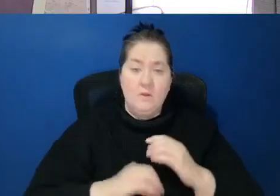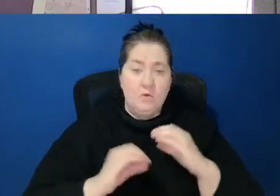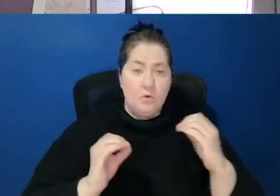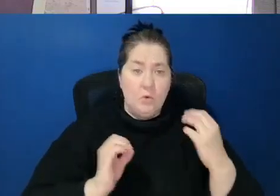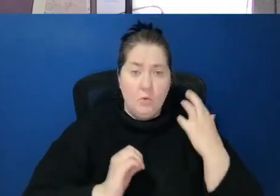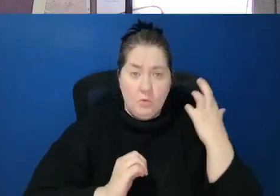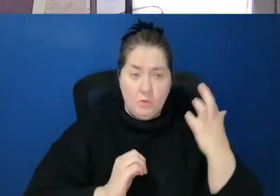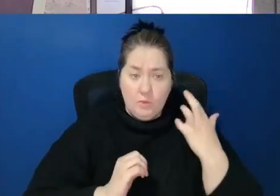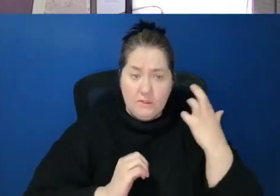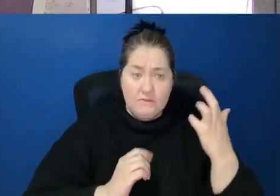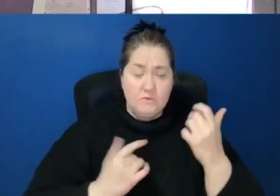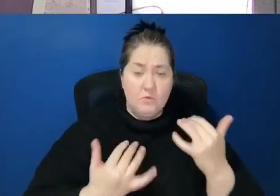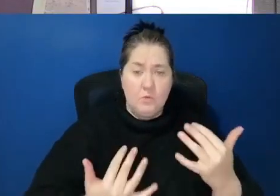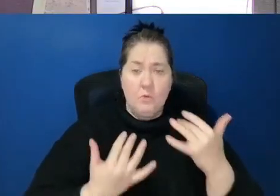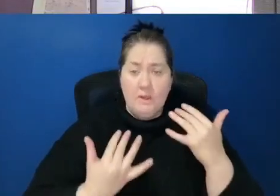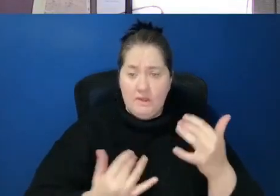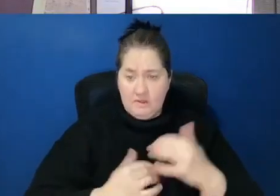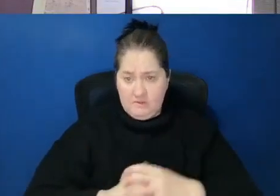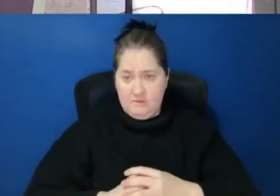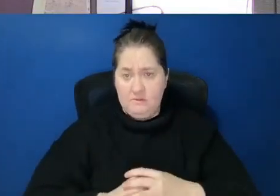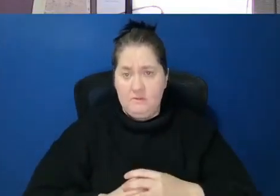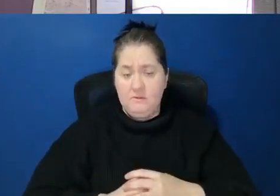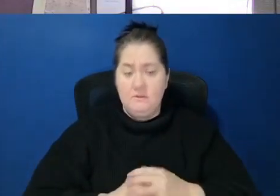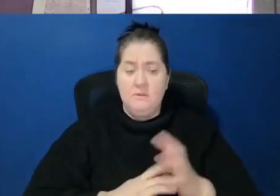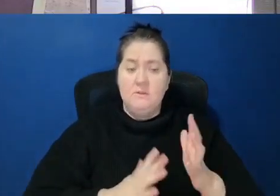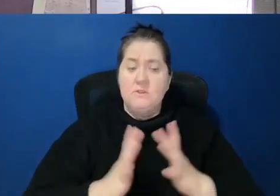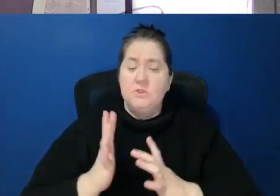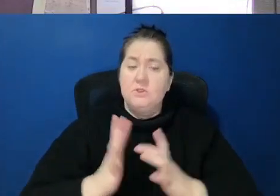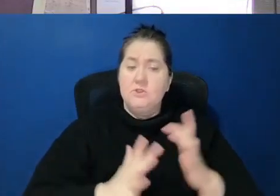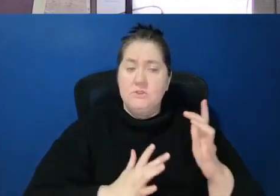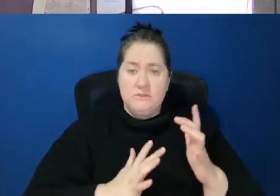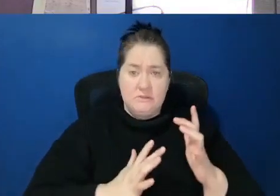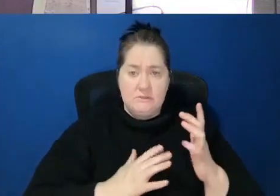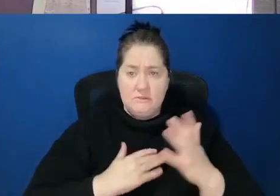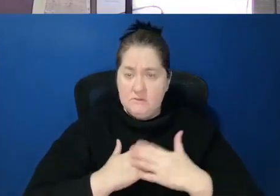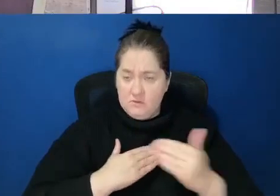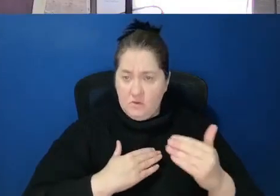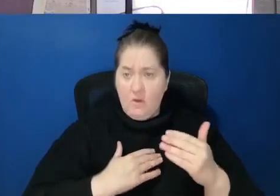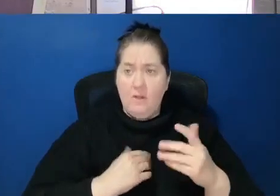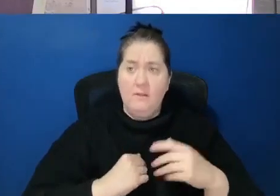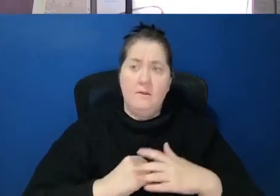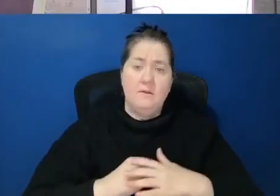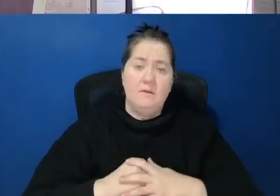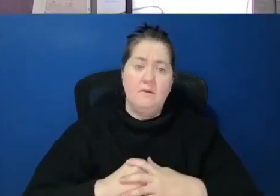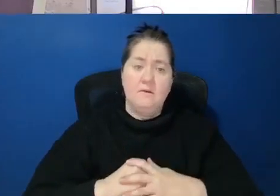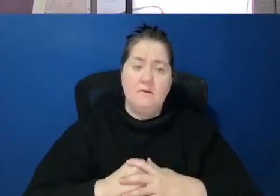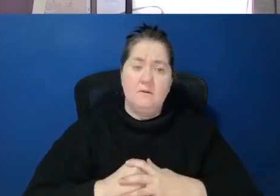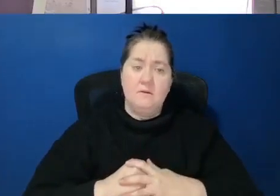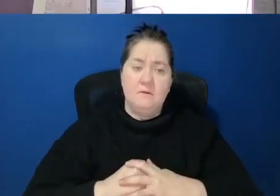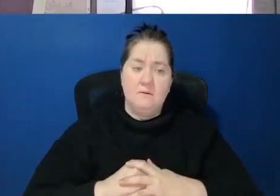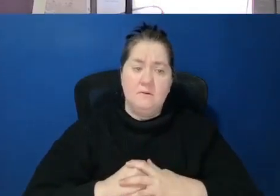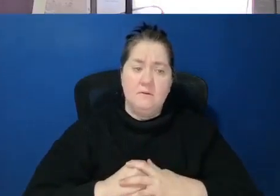to wait. Jesus is calling.